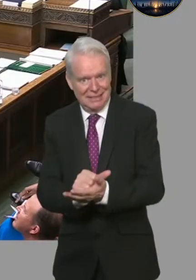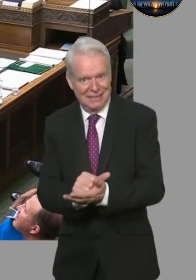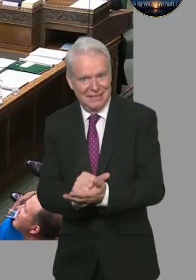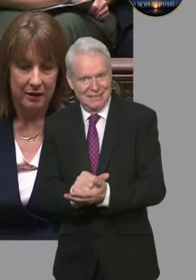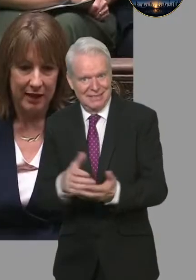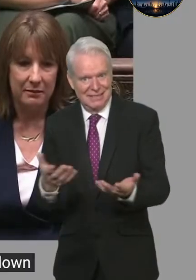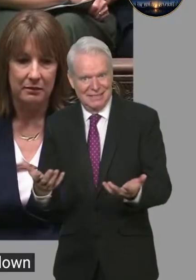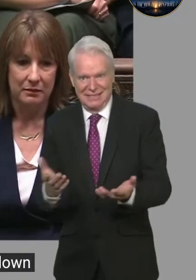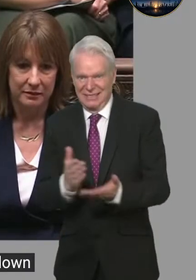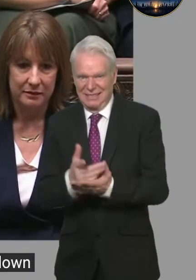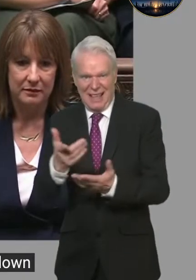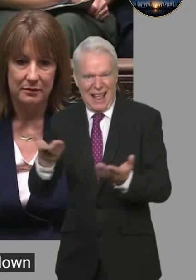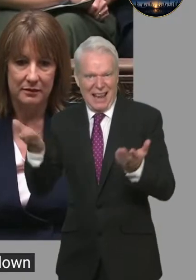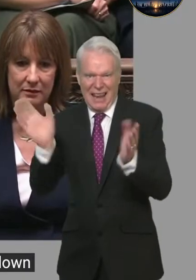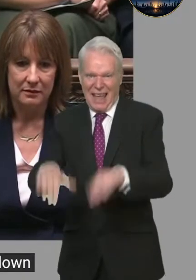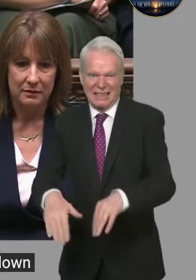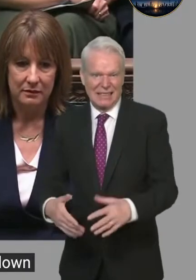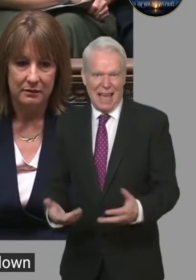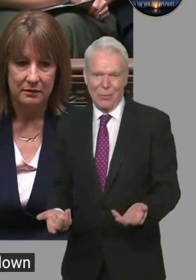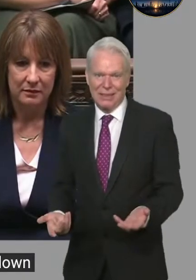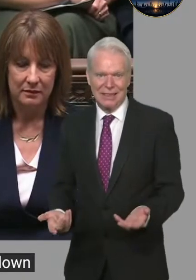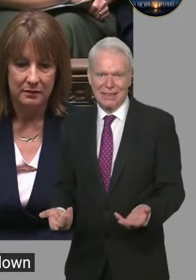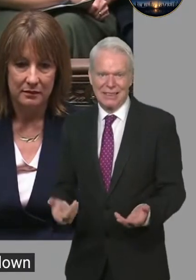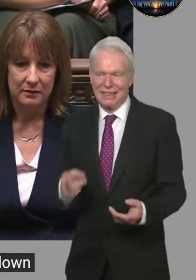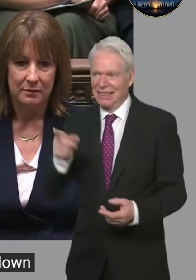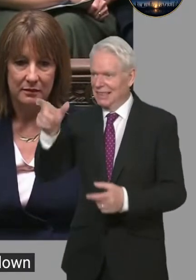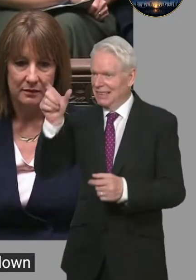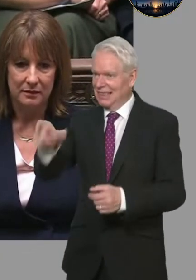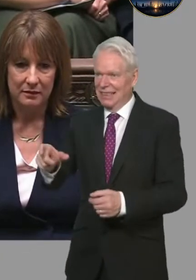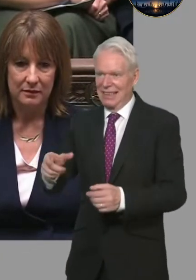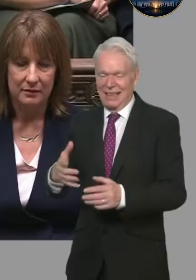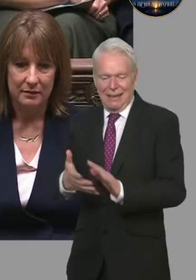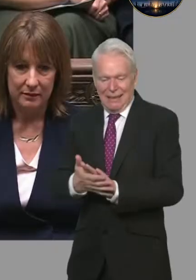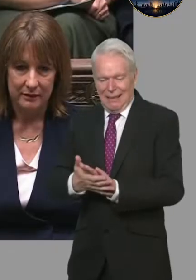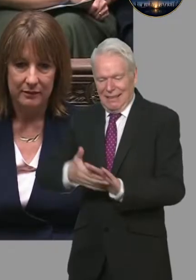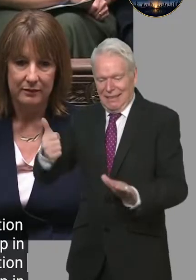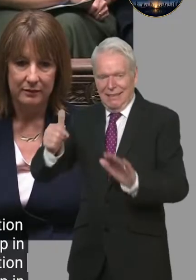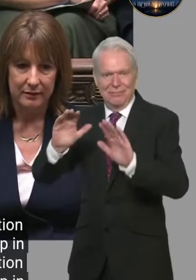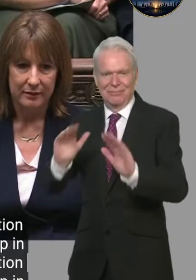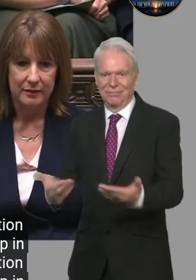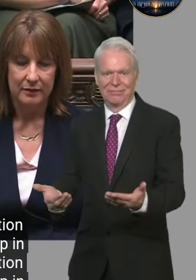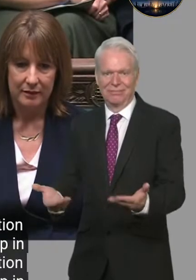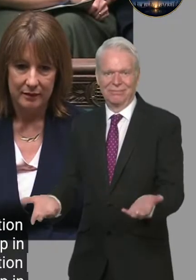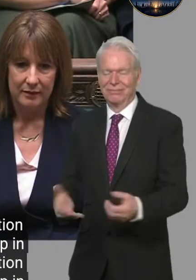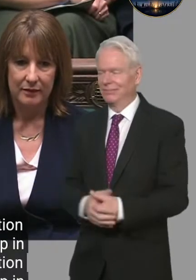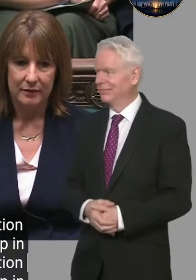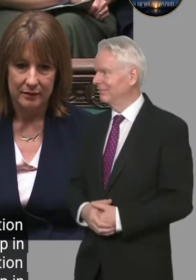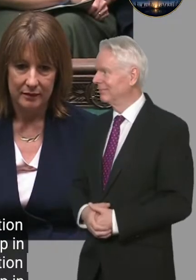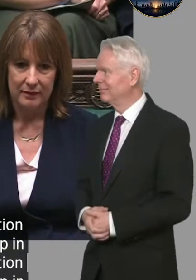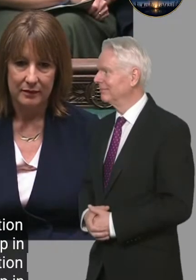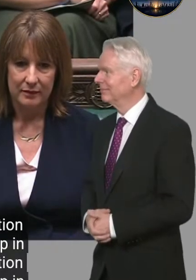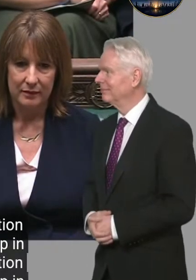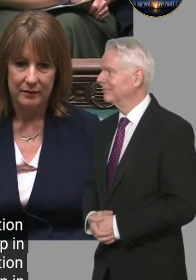grew up in poverty. She knows exactly what it means to grow up in poverty.